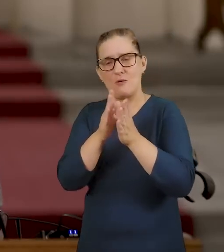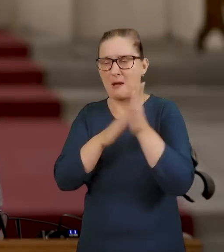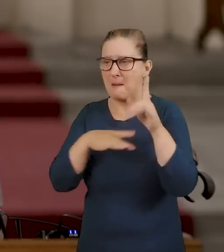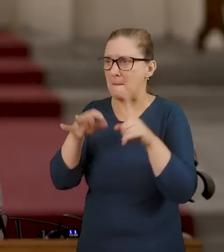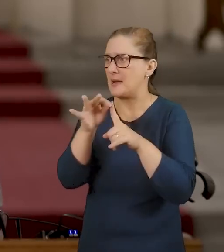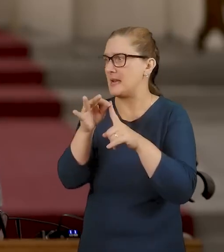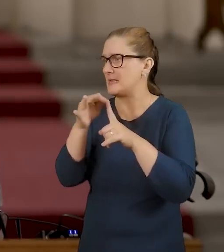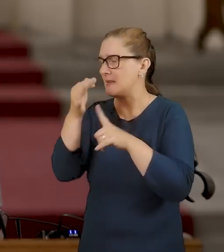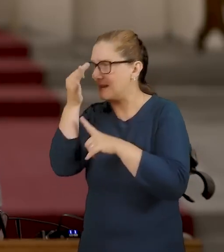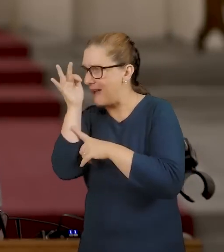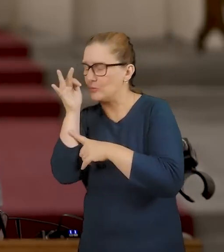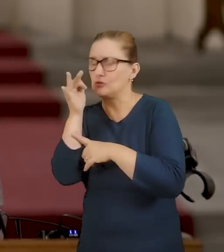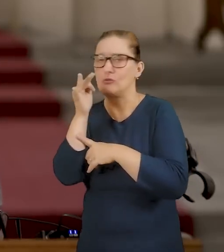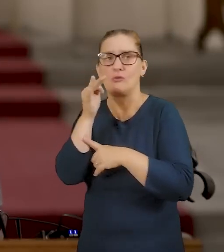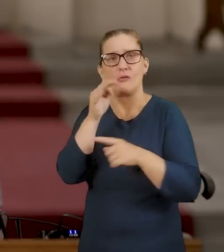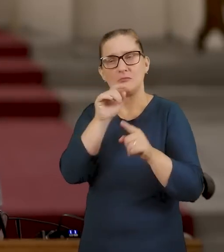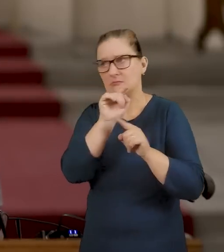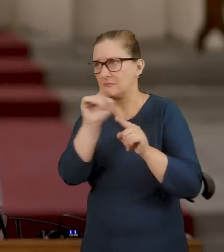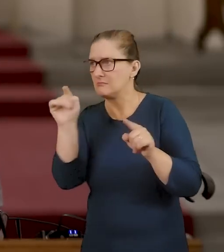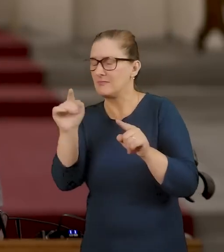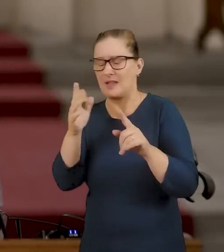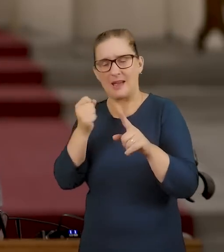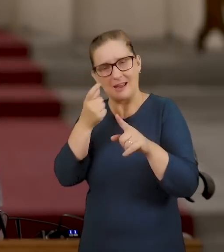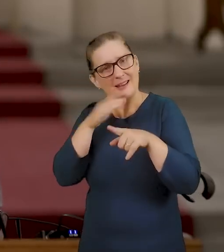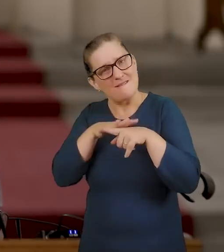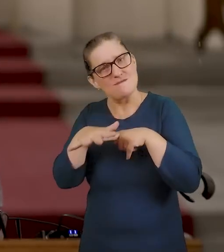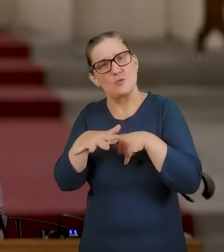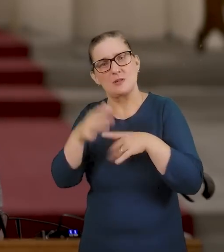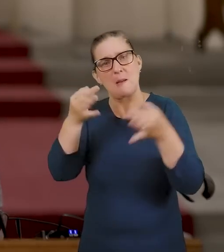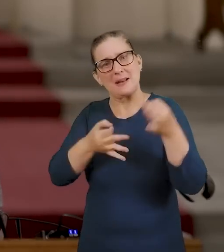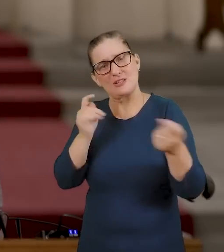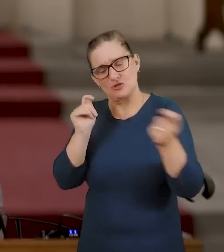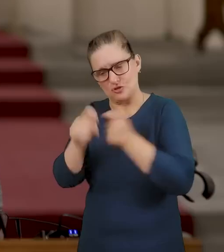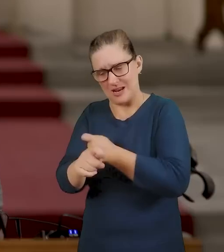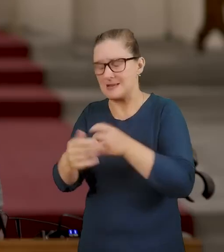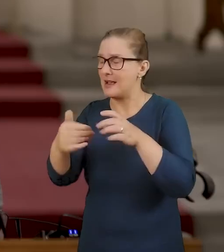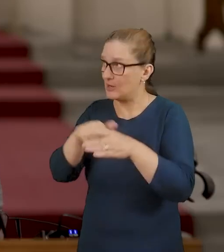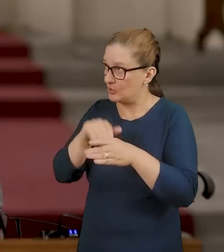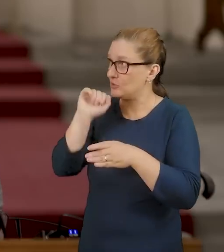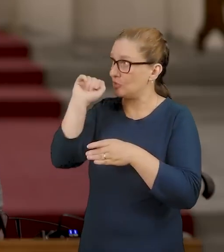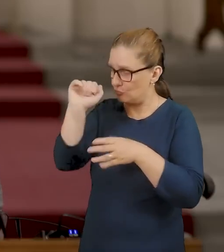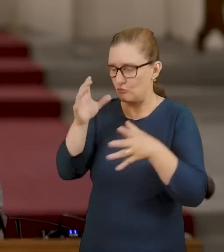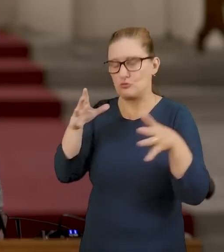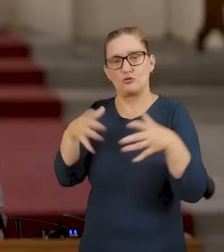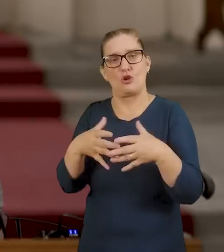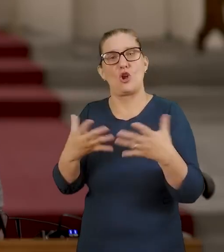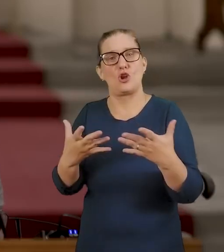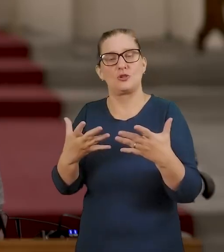political leaders, MPs, councillors, and all those who are in positions to influence political change, including your